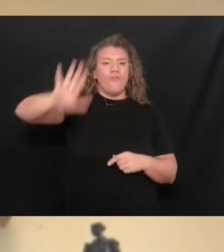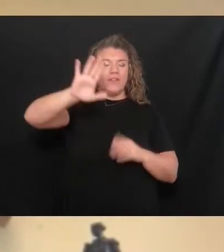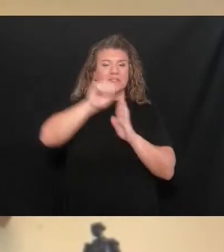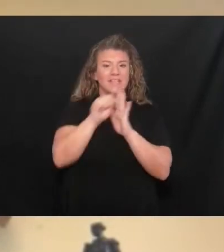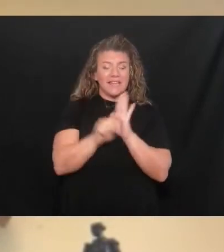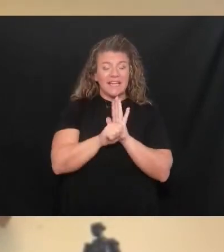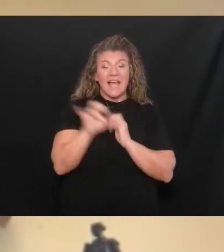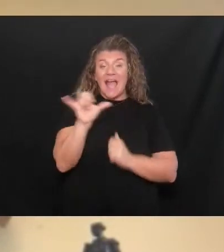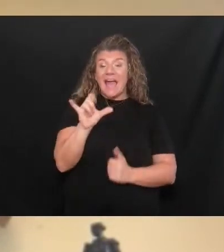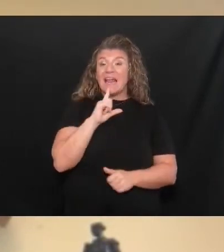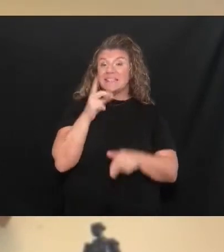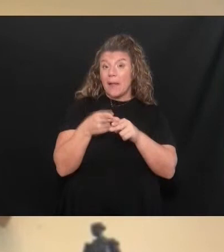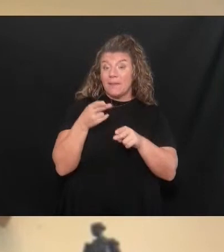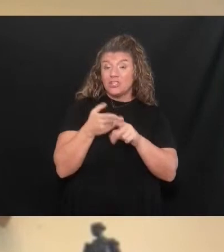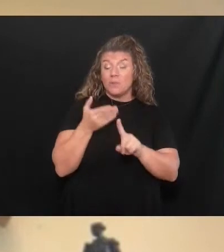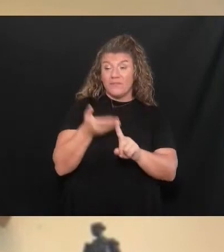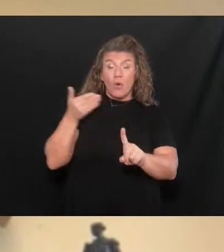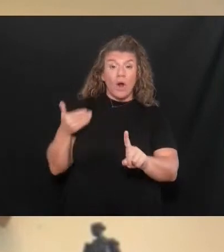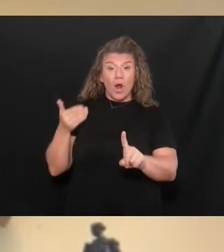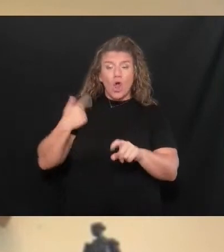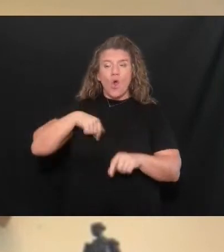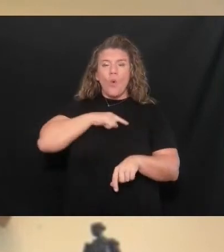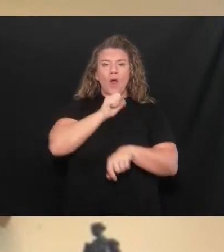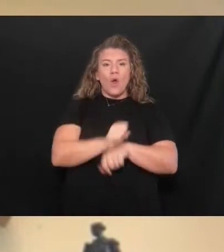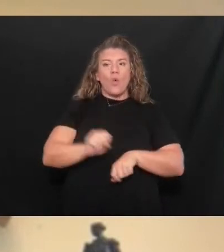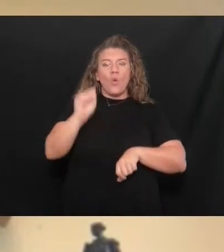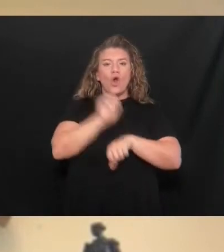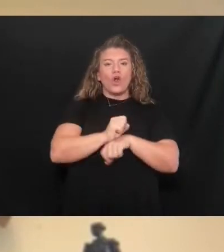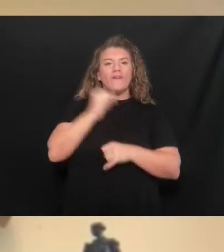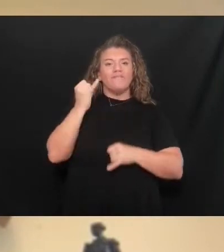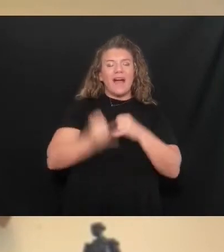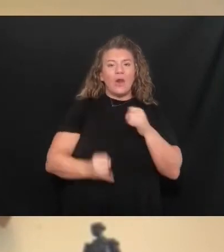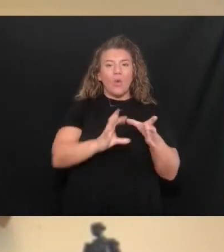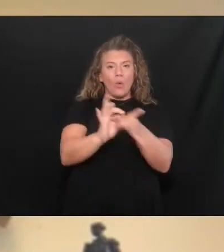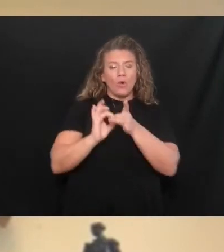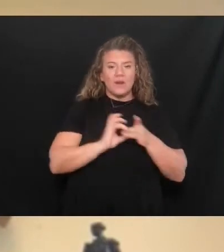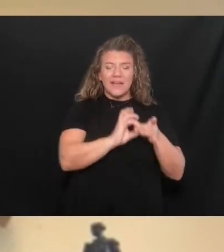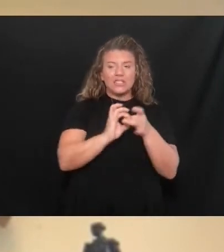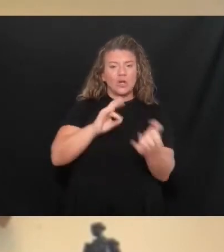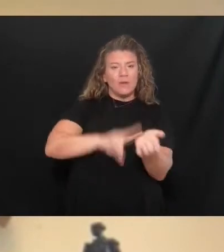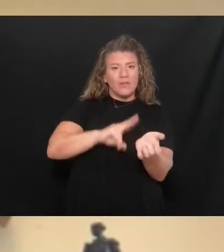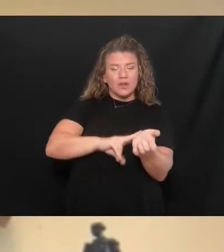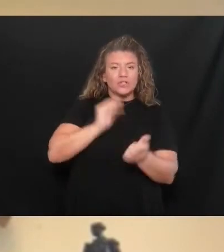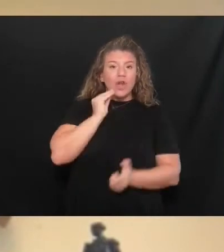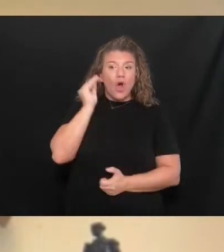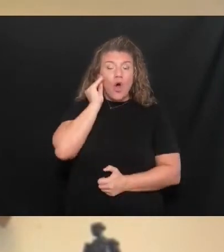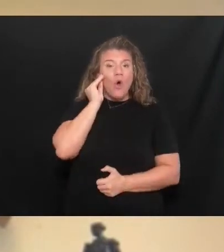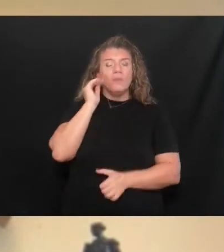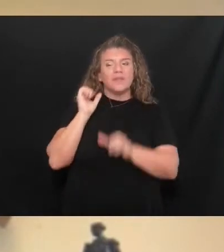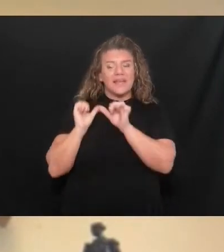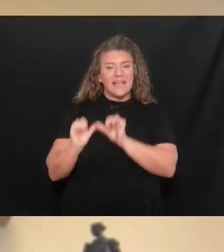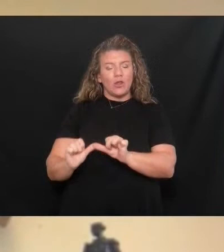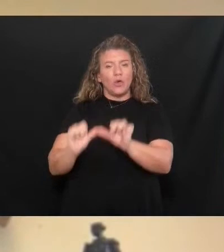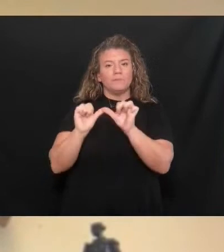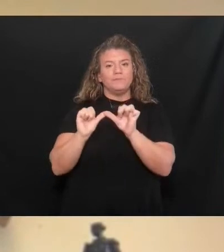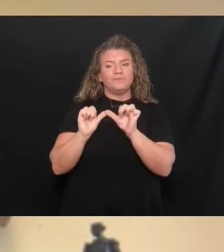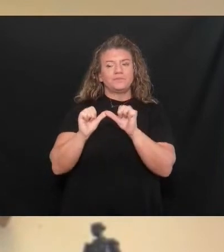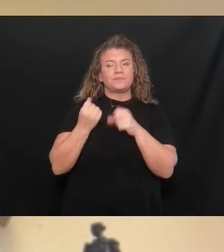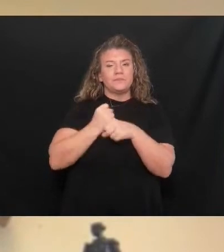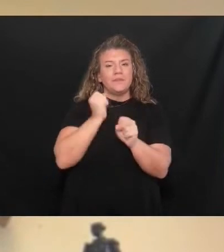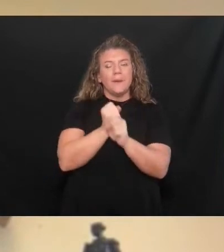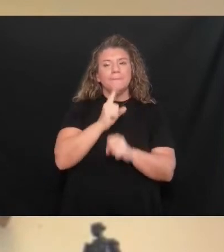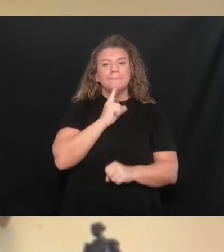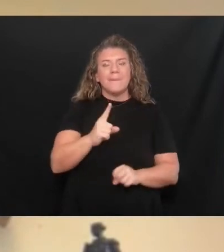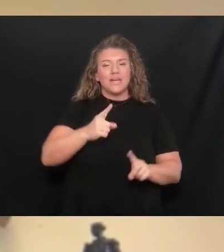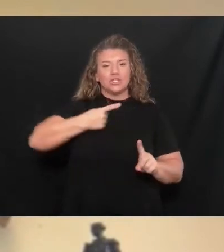And as I mentioned earlier, we are working final coordination with our nursing homes to continue to make sure